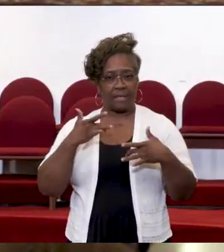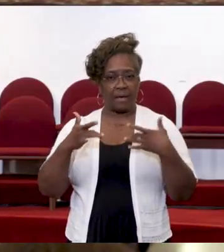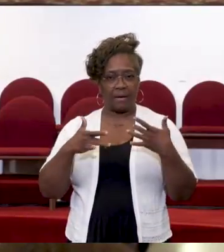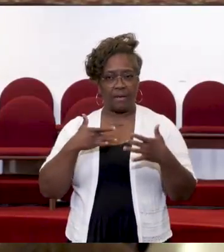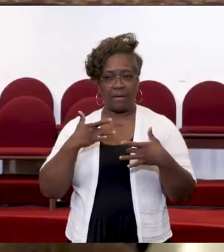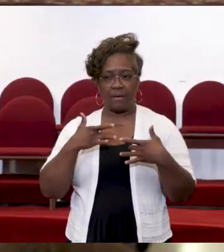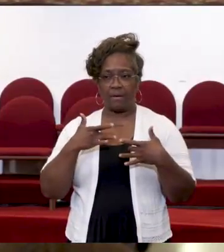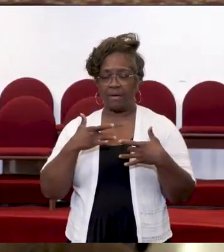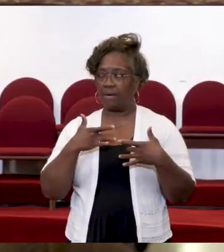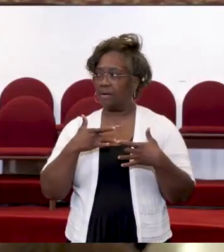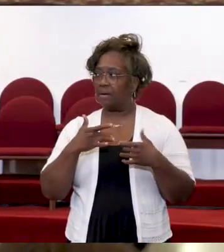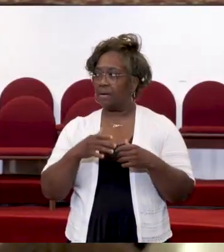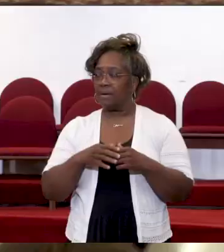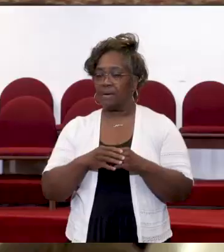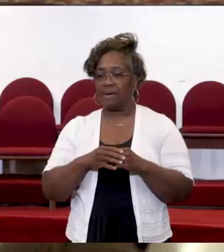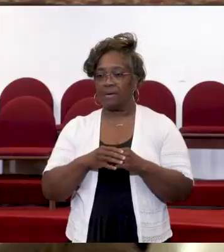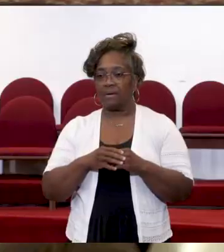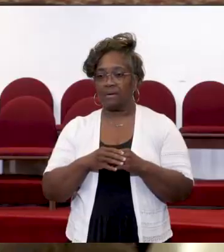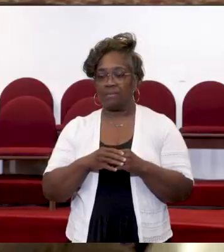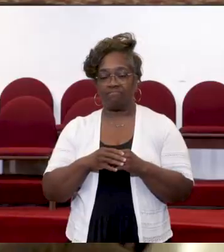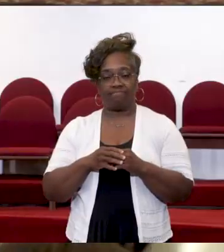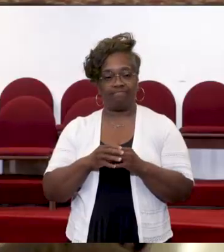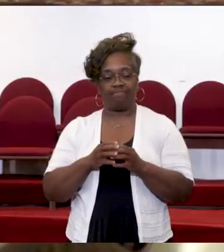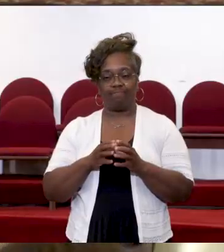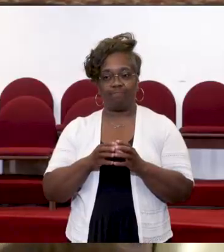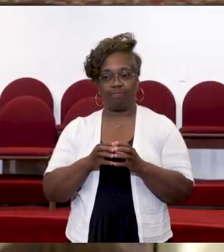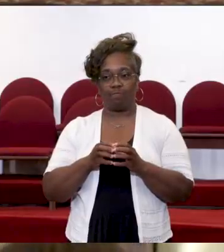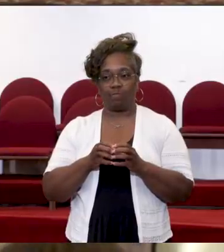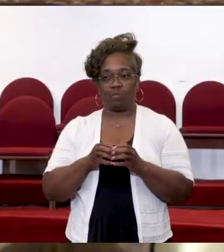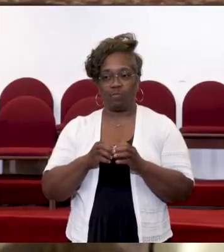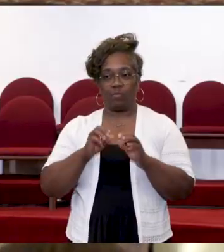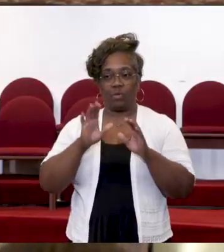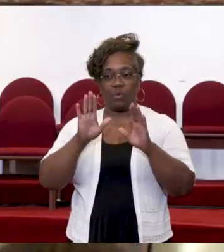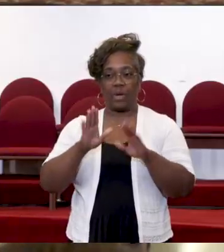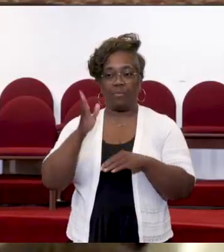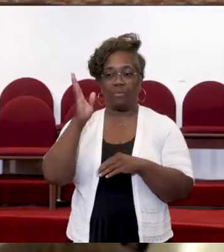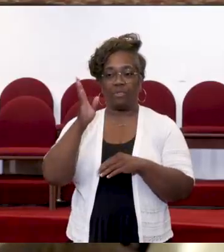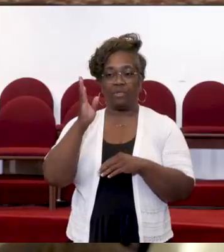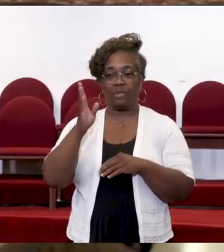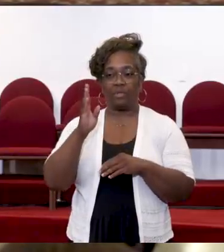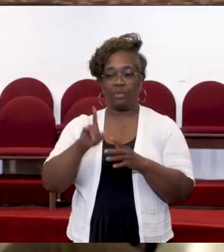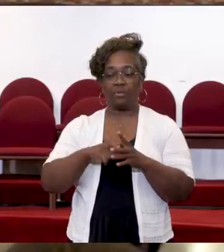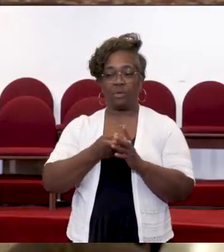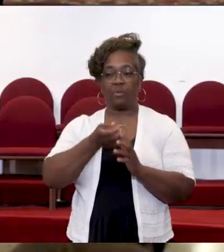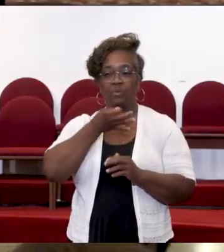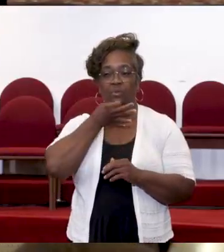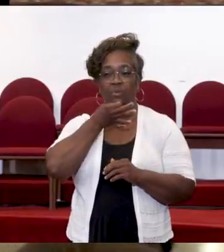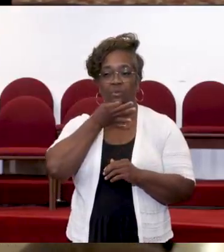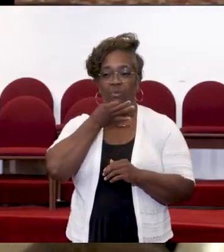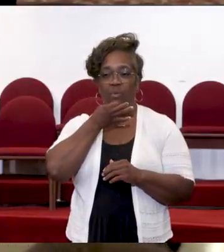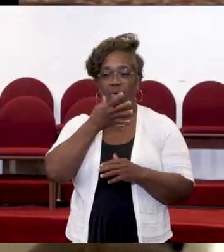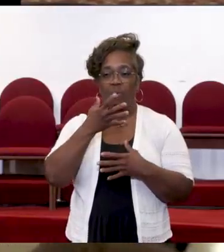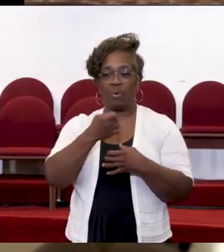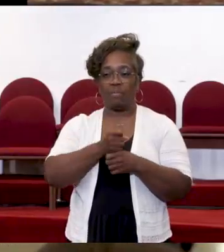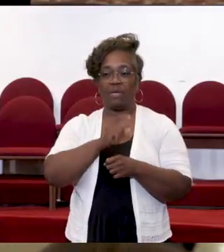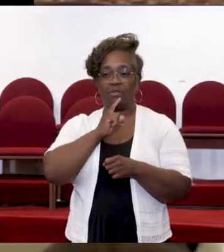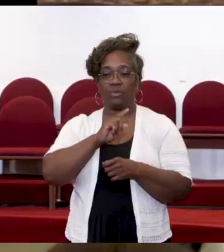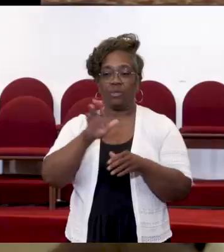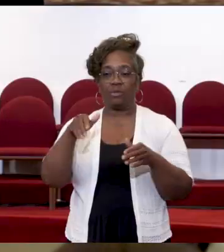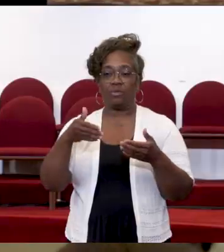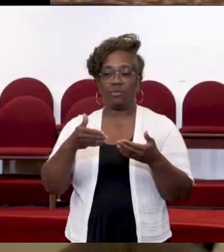a wonderful presentation for you all this evening that will kick off shortly, but I want to make sure you are introduced to your District 3